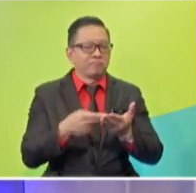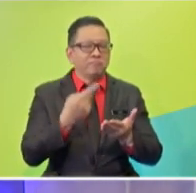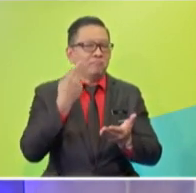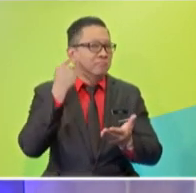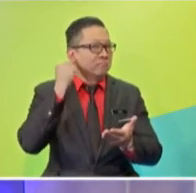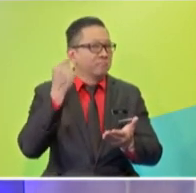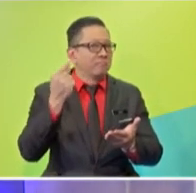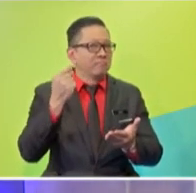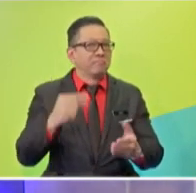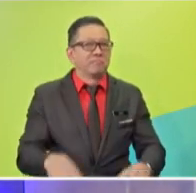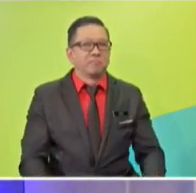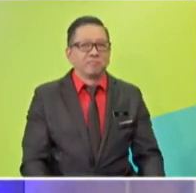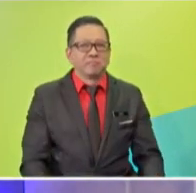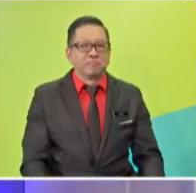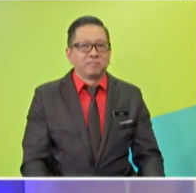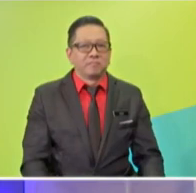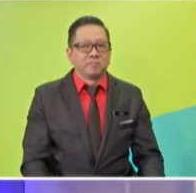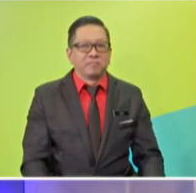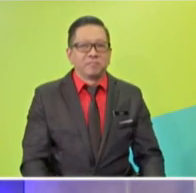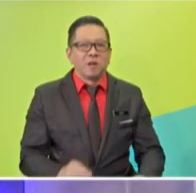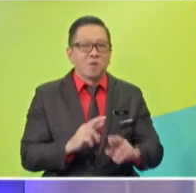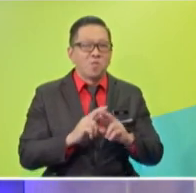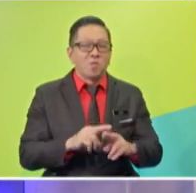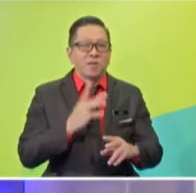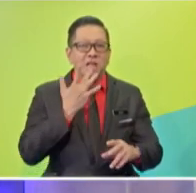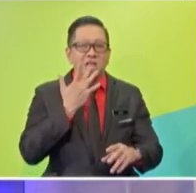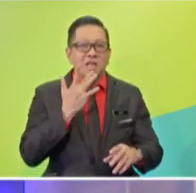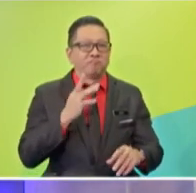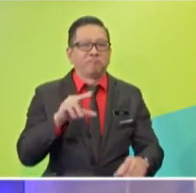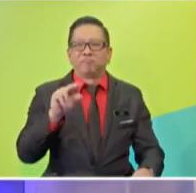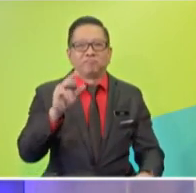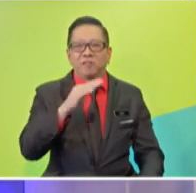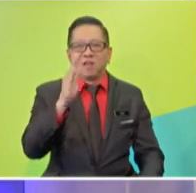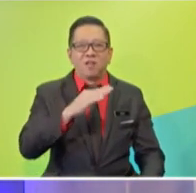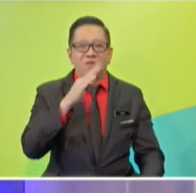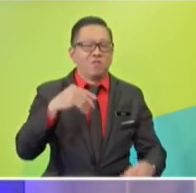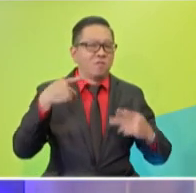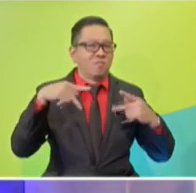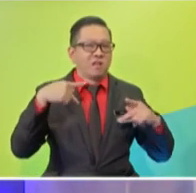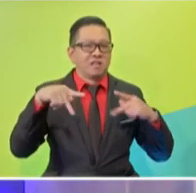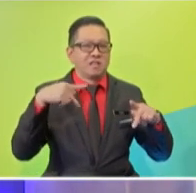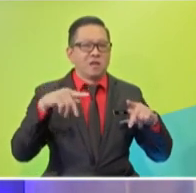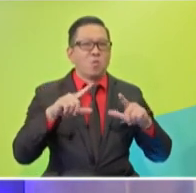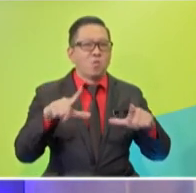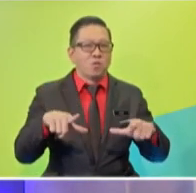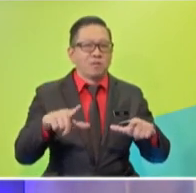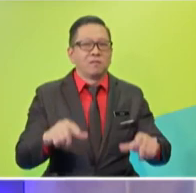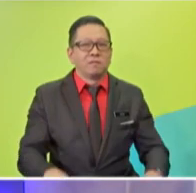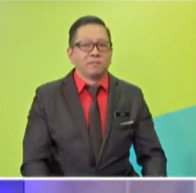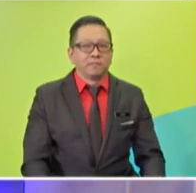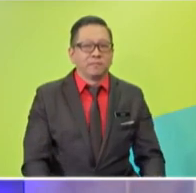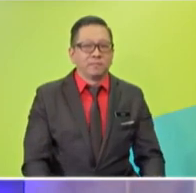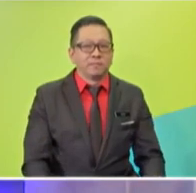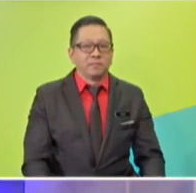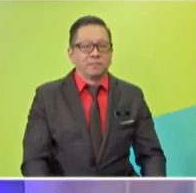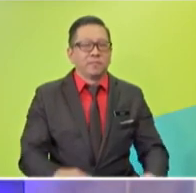she wanted to remain the taste right. of the ice cream. Mm-hmm. Okay, let's proceed. Which one is